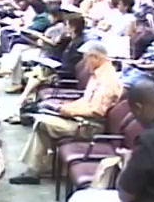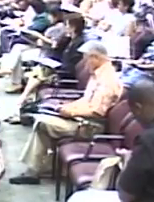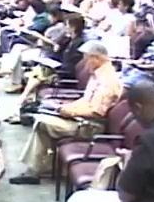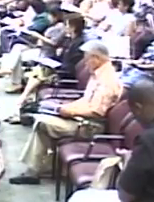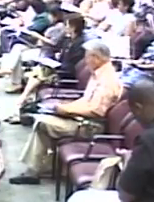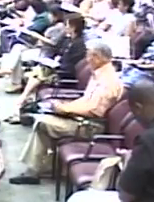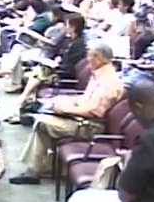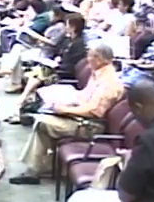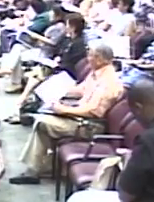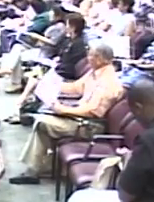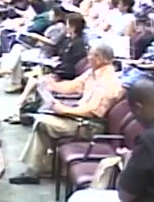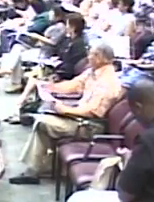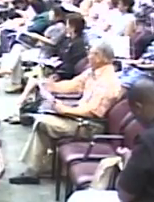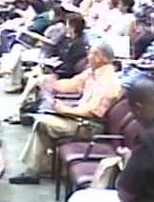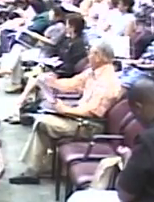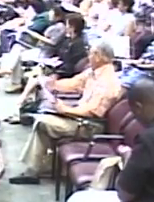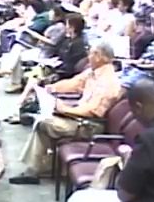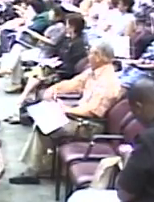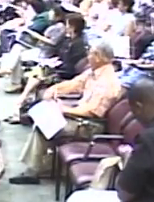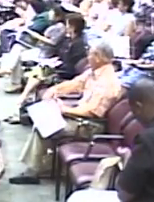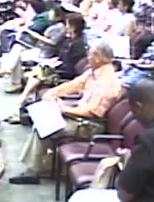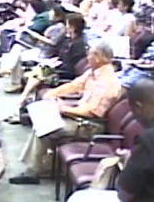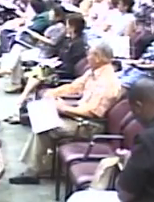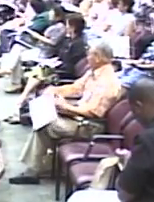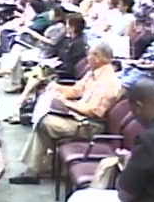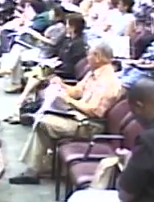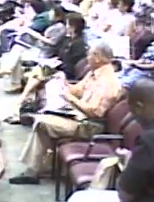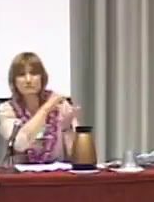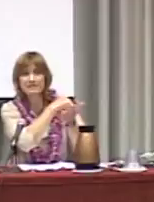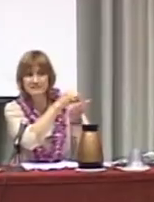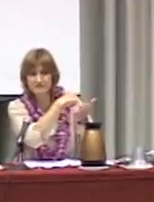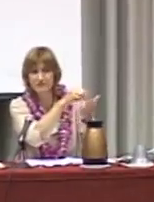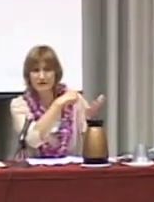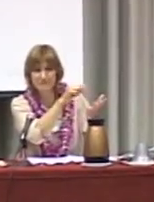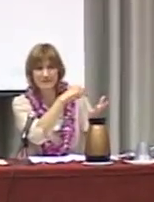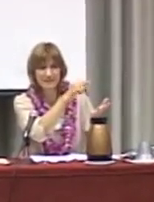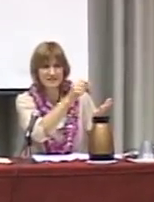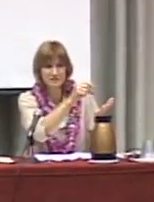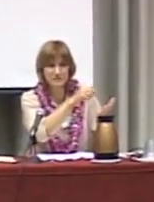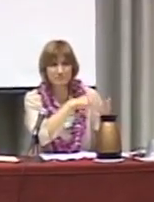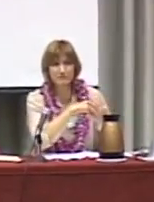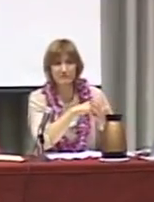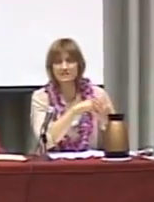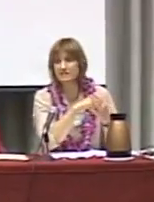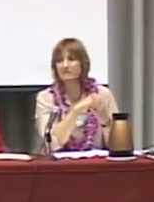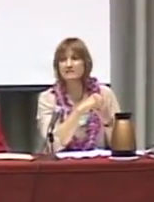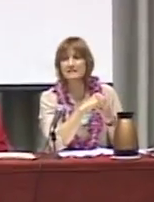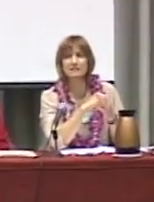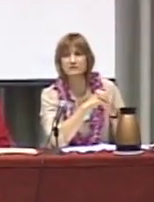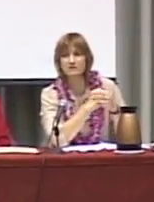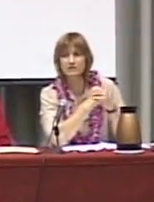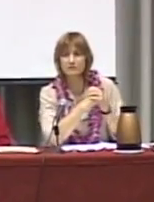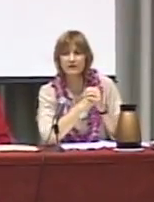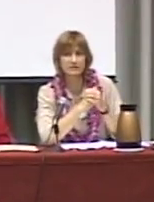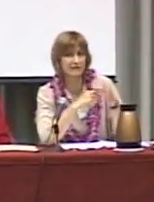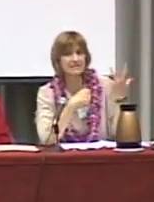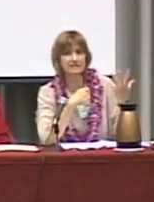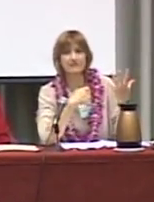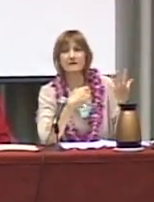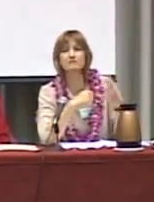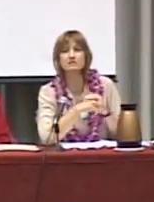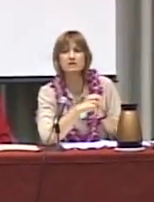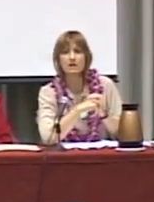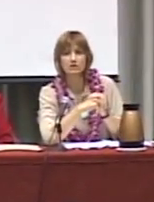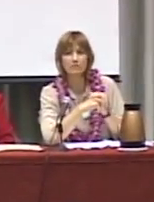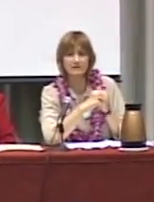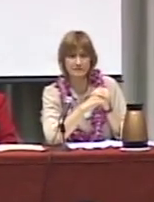one language and translating it into another language, but it's written form. So in the profession, we say you want a translator.